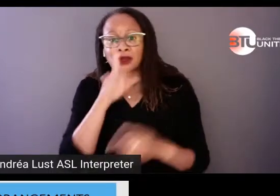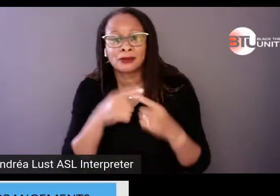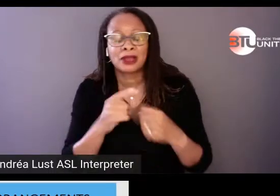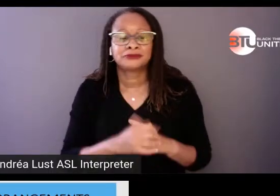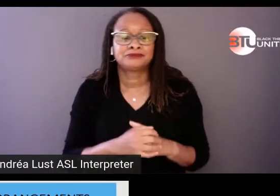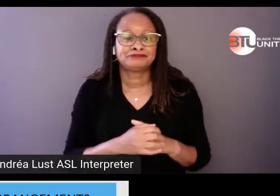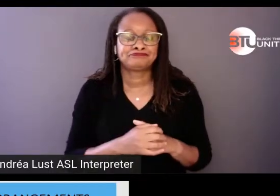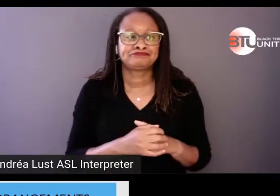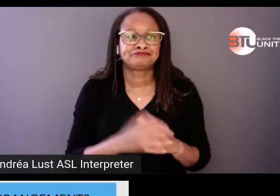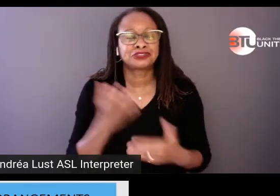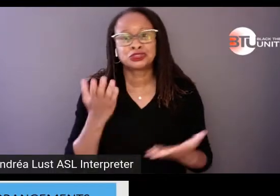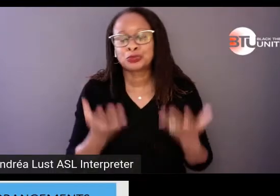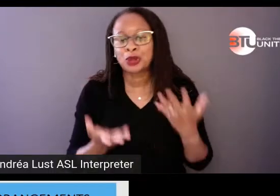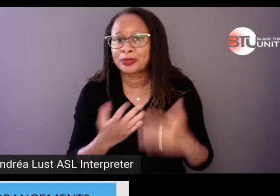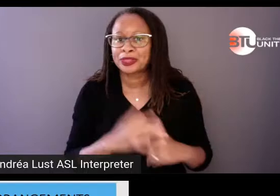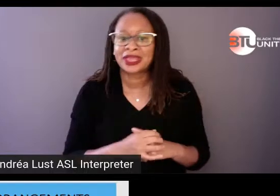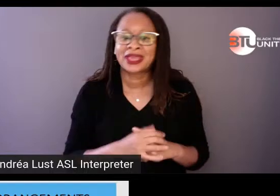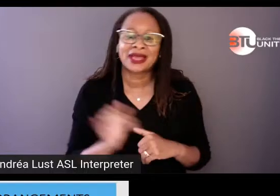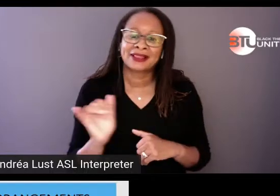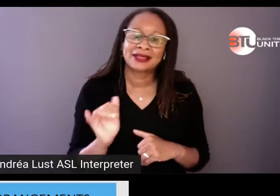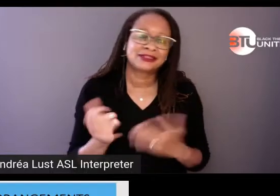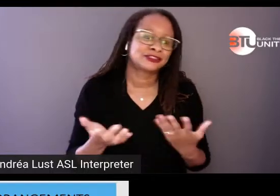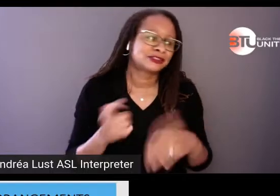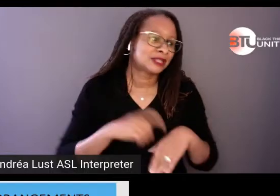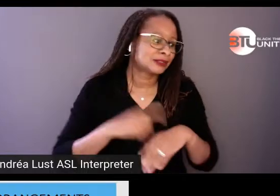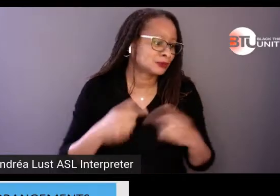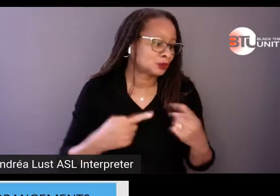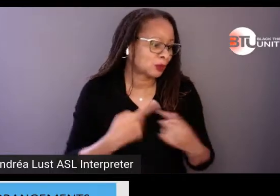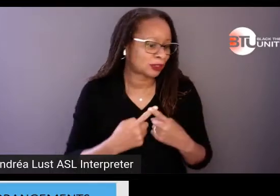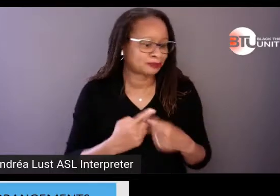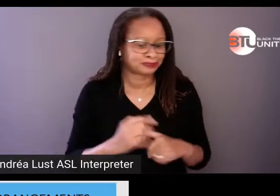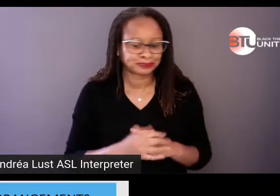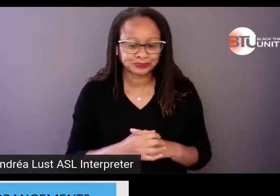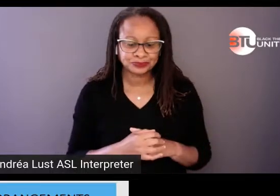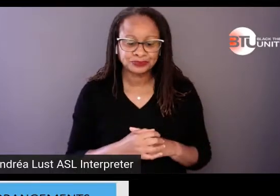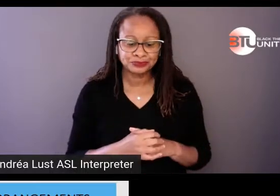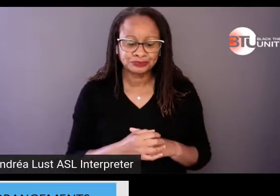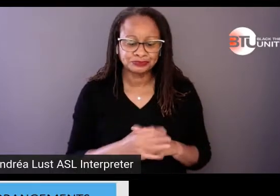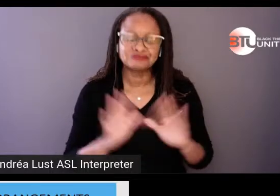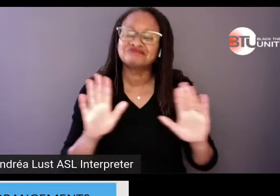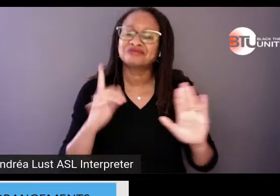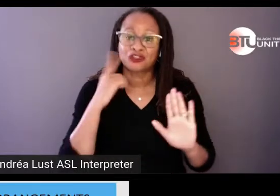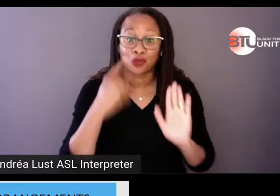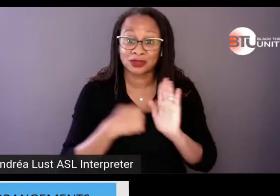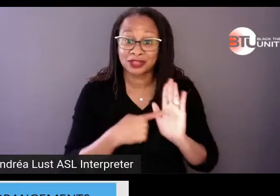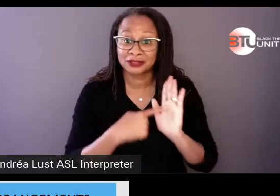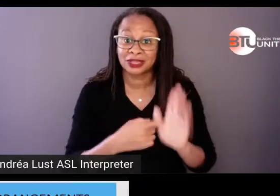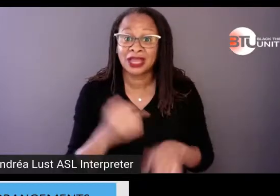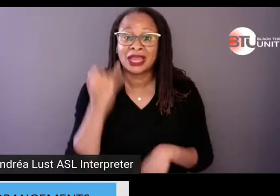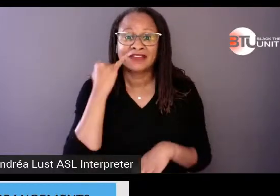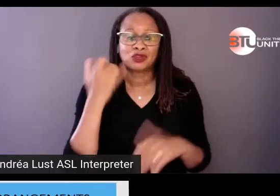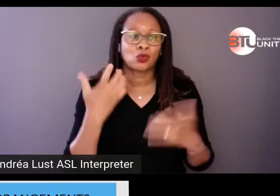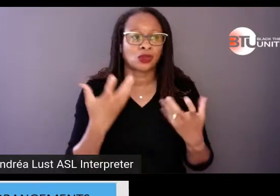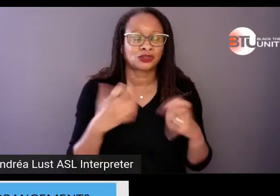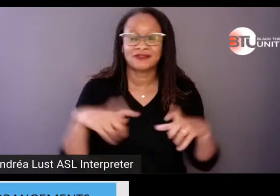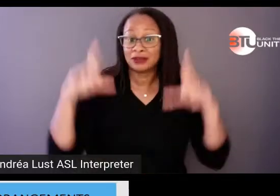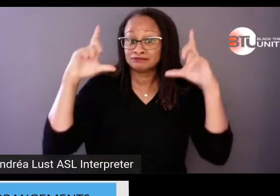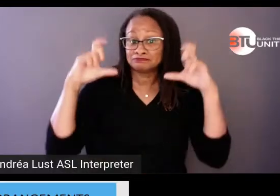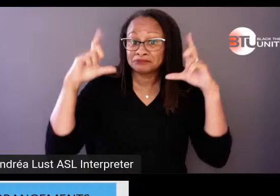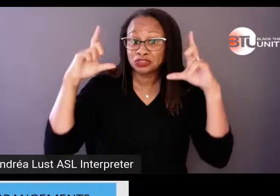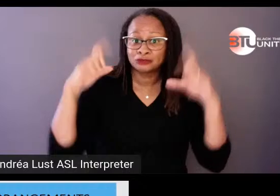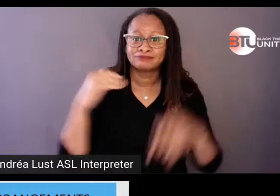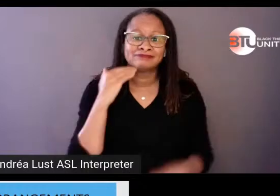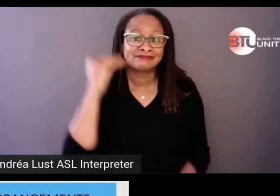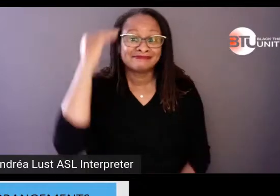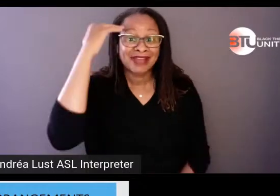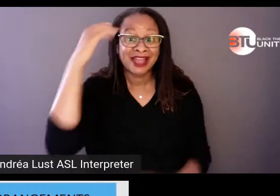there's probably instances where, for example, let's say you want to have some headshots taken, and